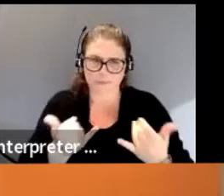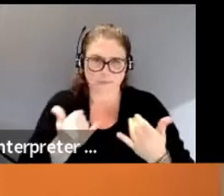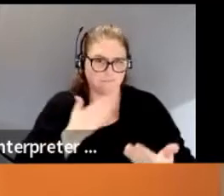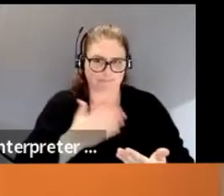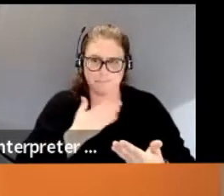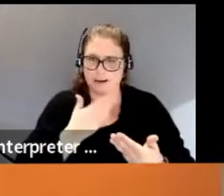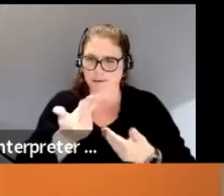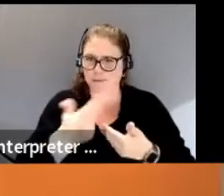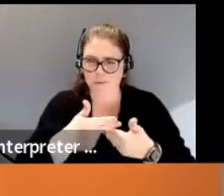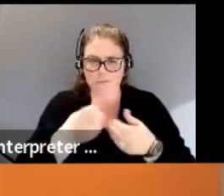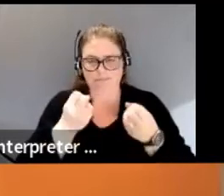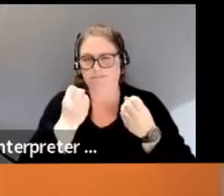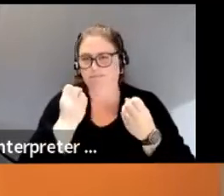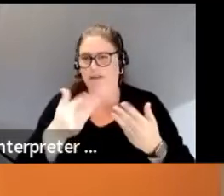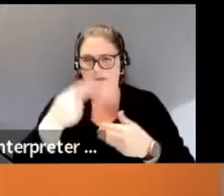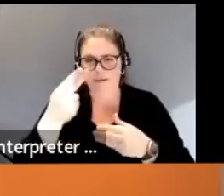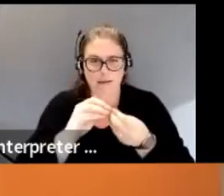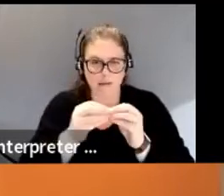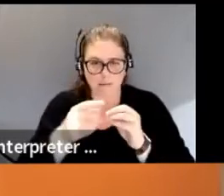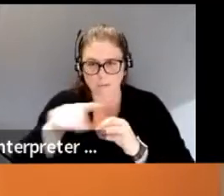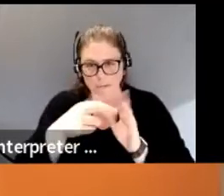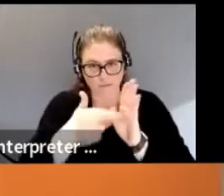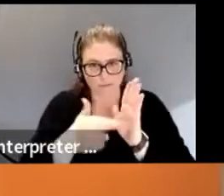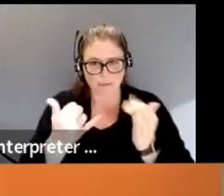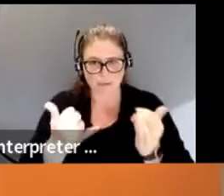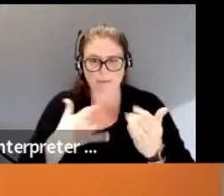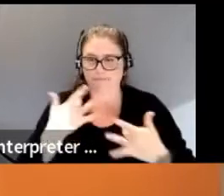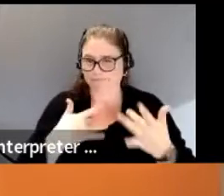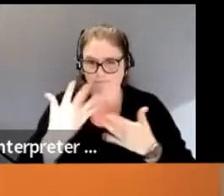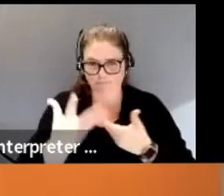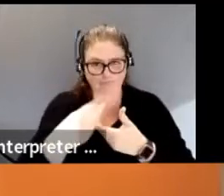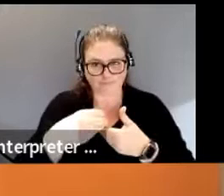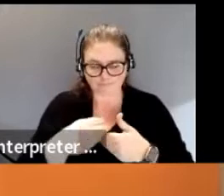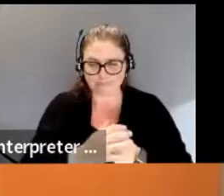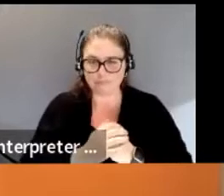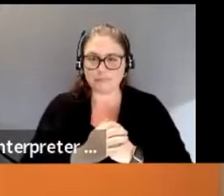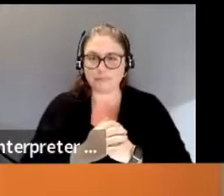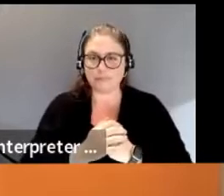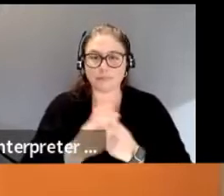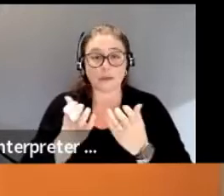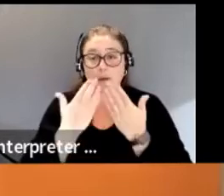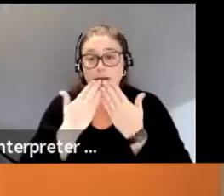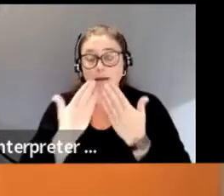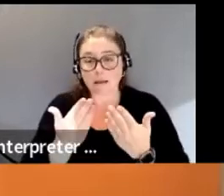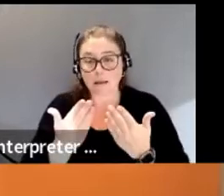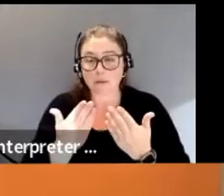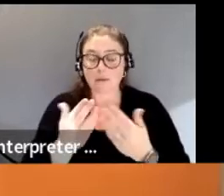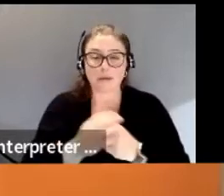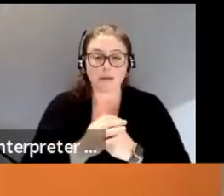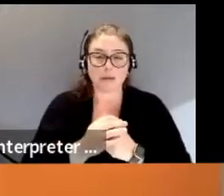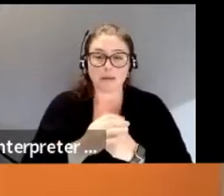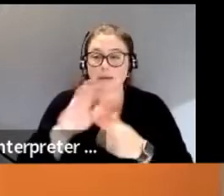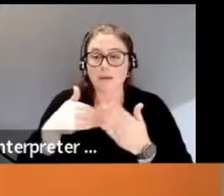excited to have you all here with us. I would like to do a quick thank you, a quick call out to all of our